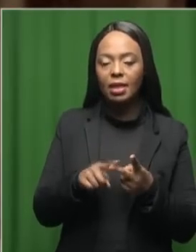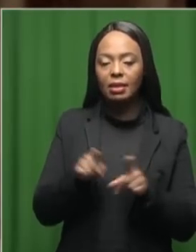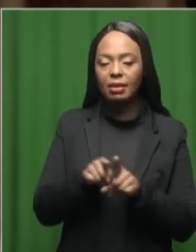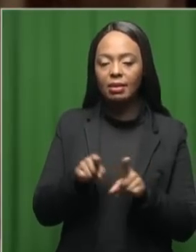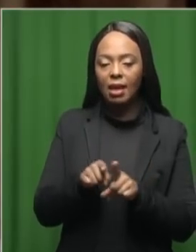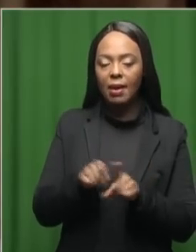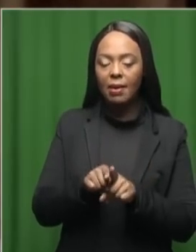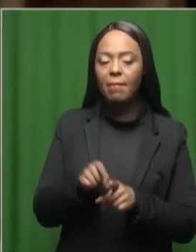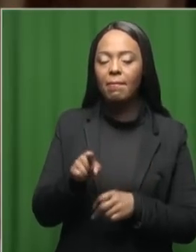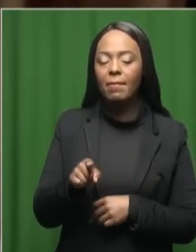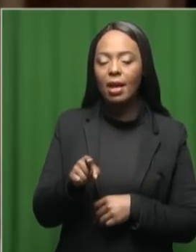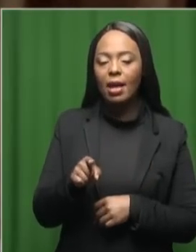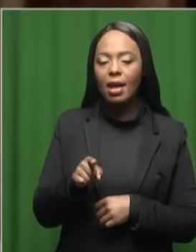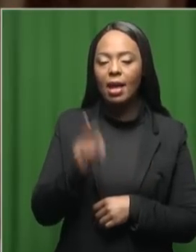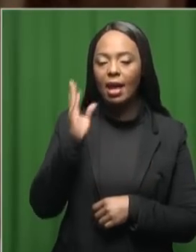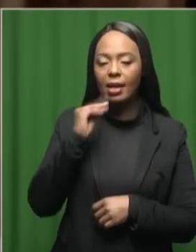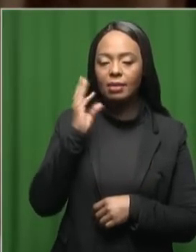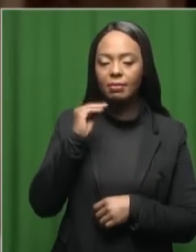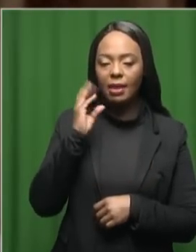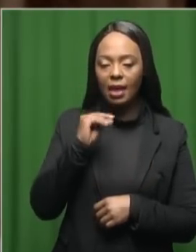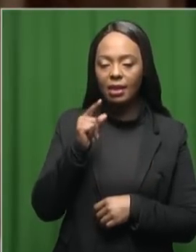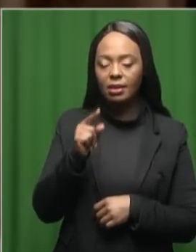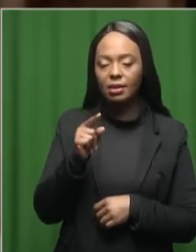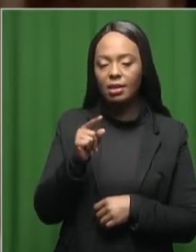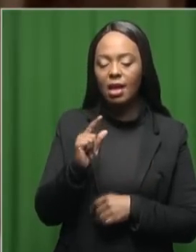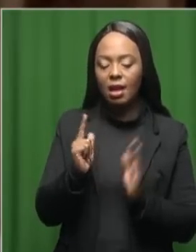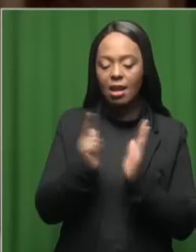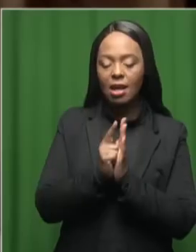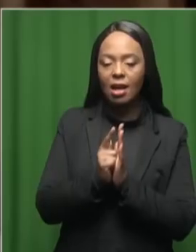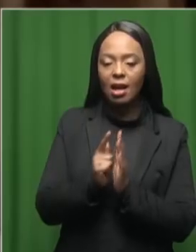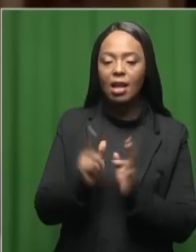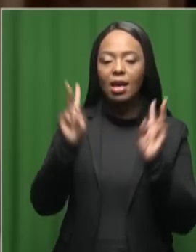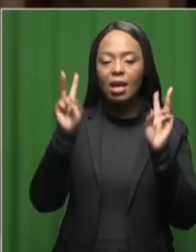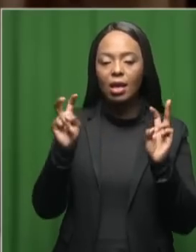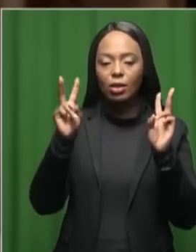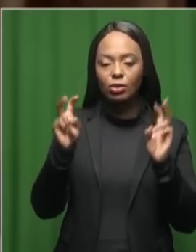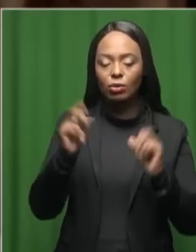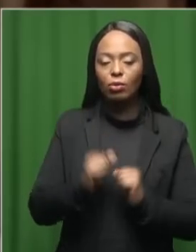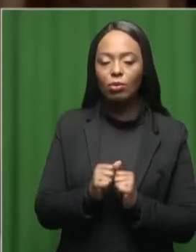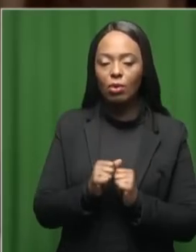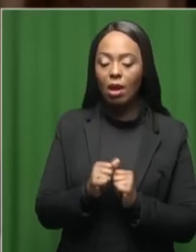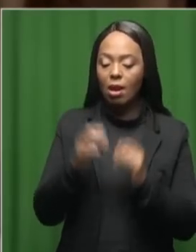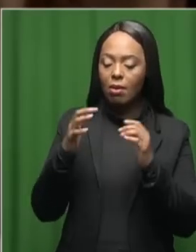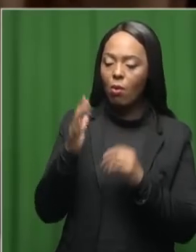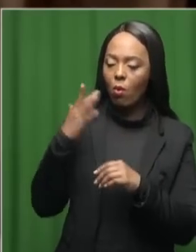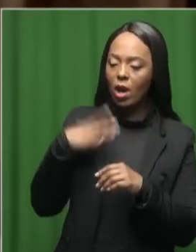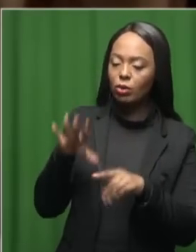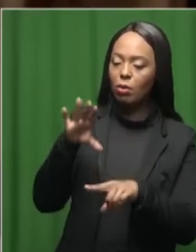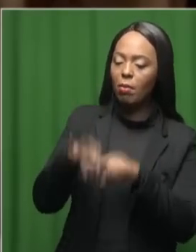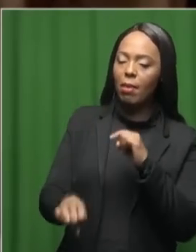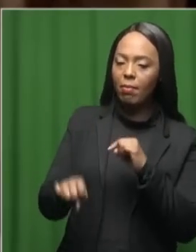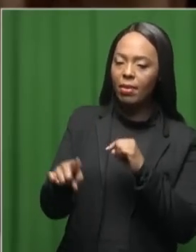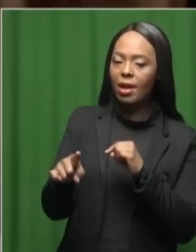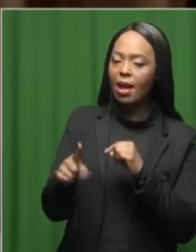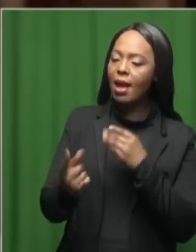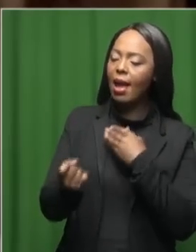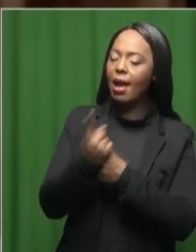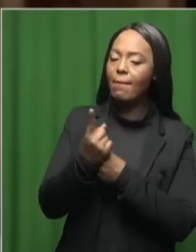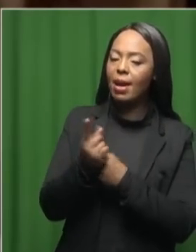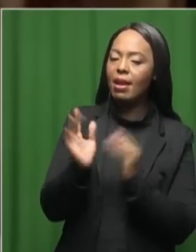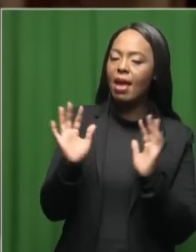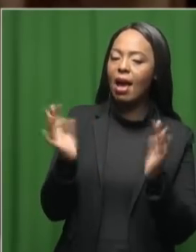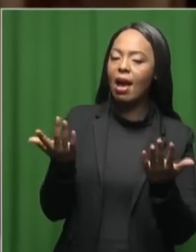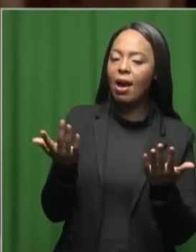experience in legal matters. And we want to establish how come did it happen